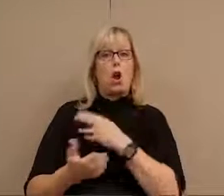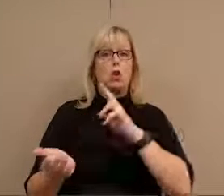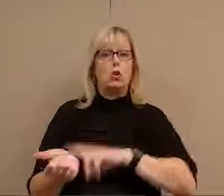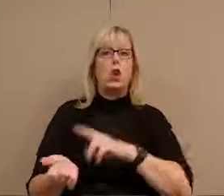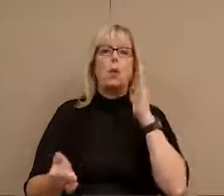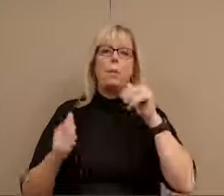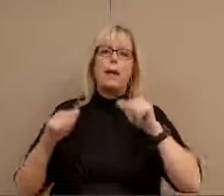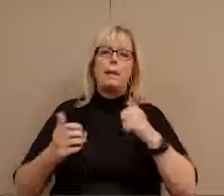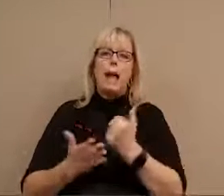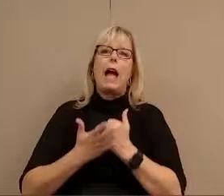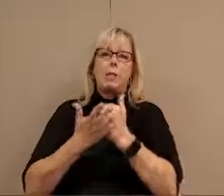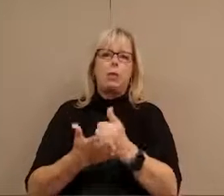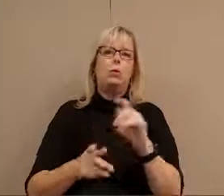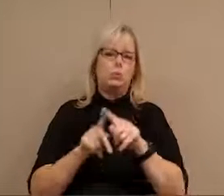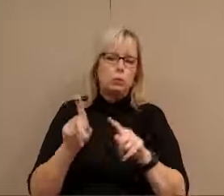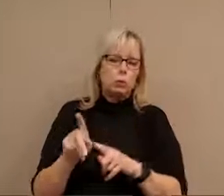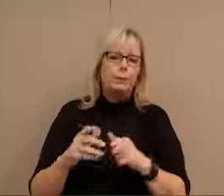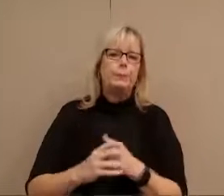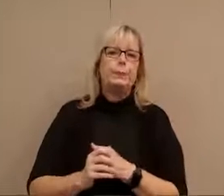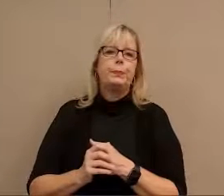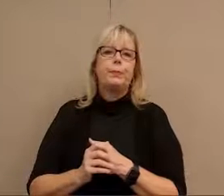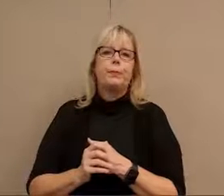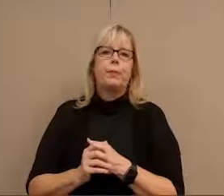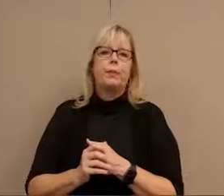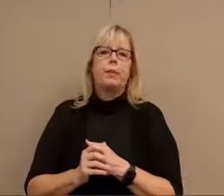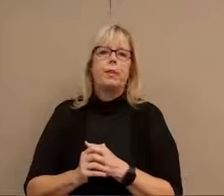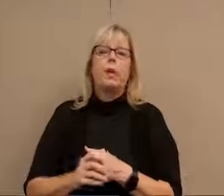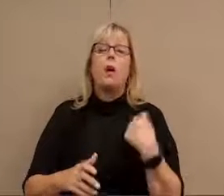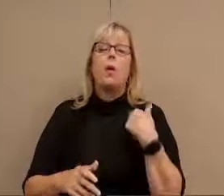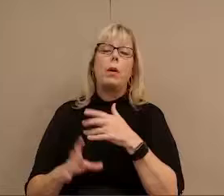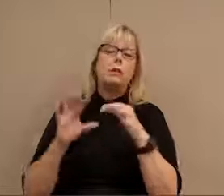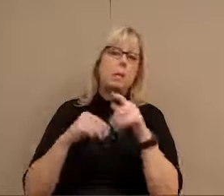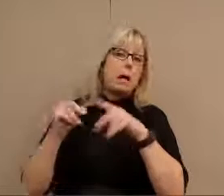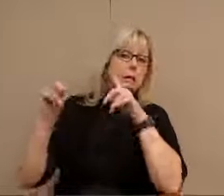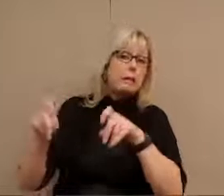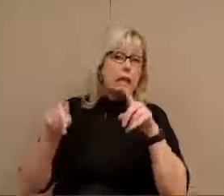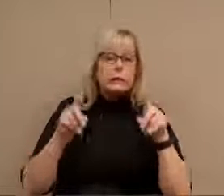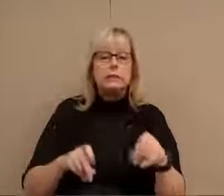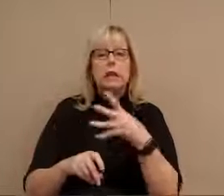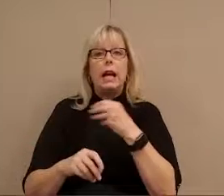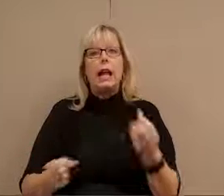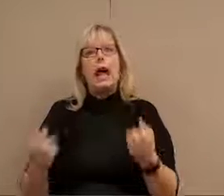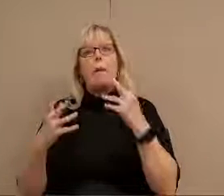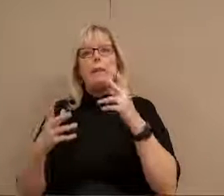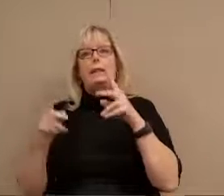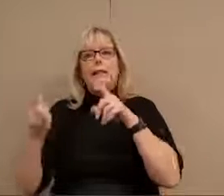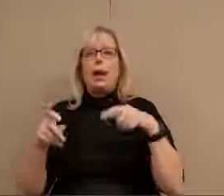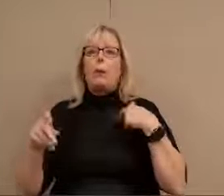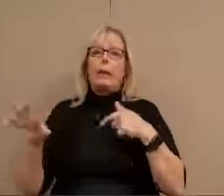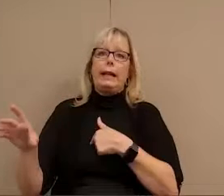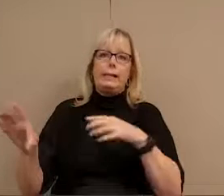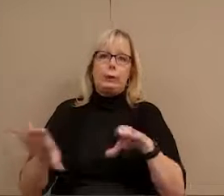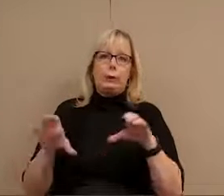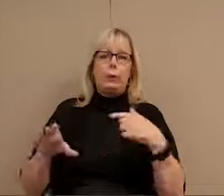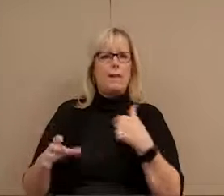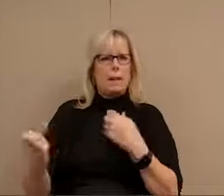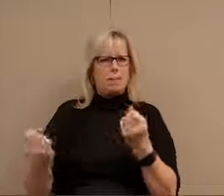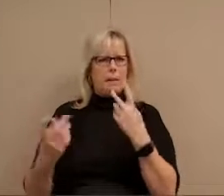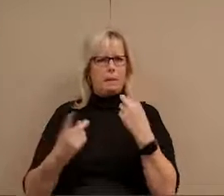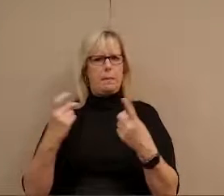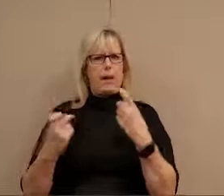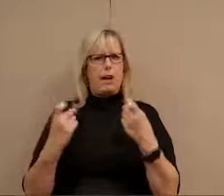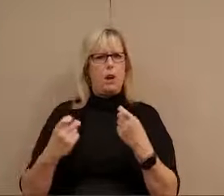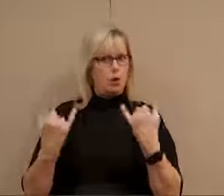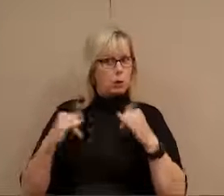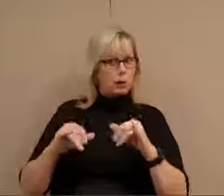to help you with that information as well. We talk about testing and the number of tests that we do. We've had some questions about,